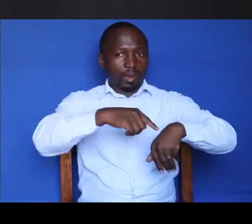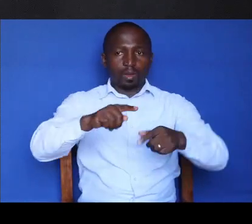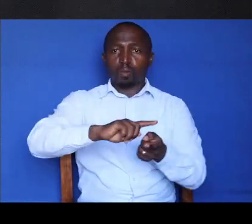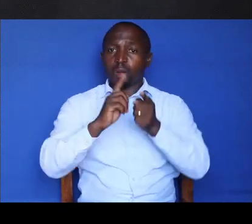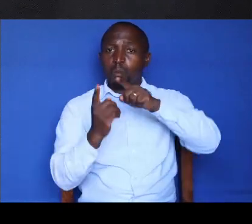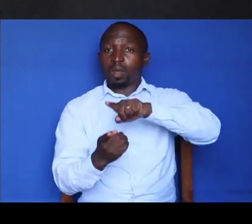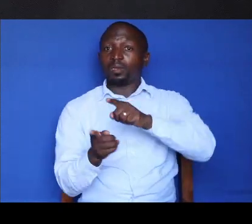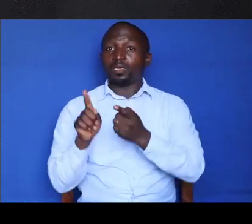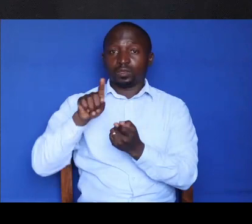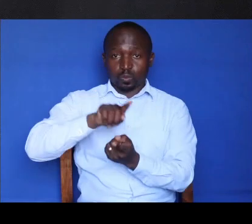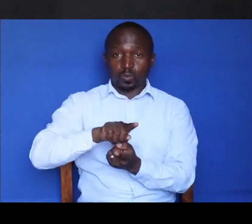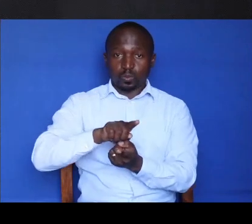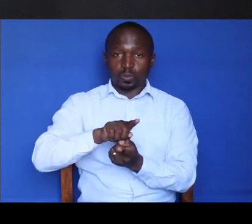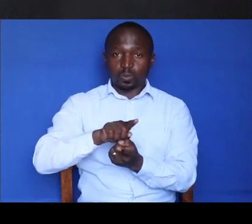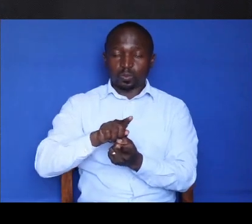rejuvenation.